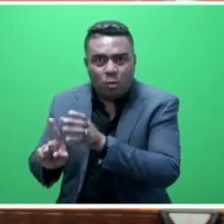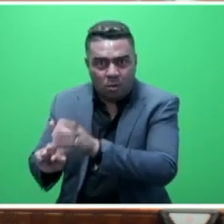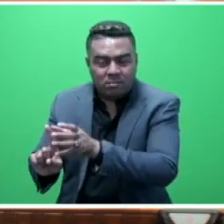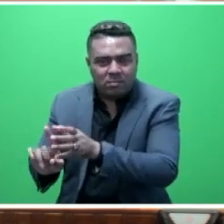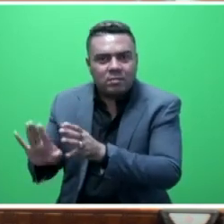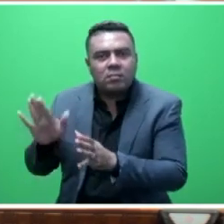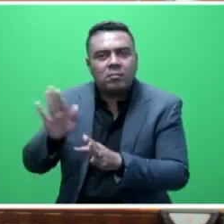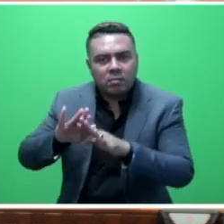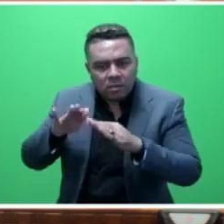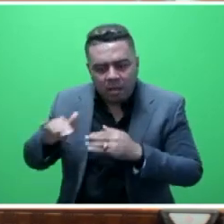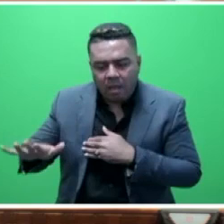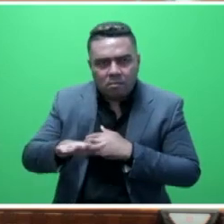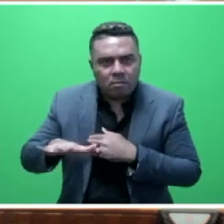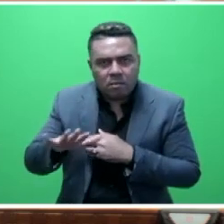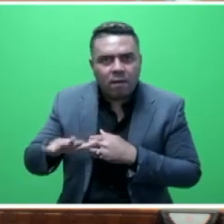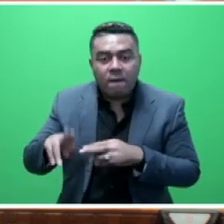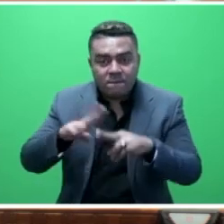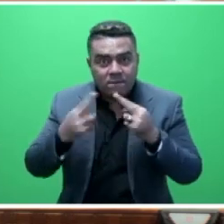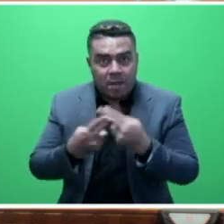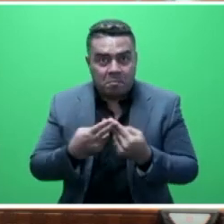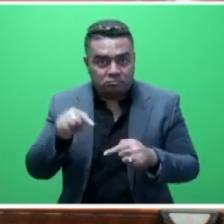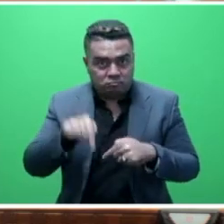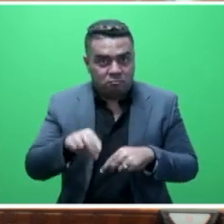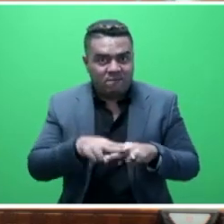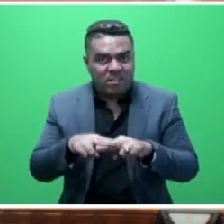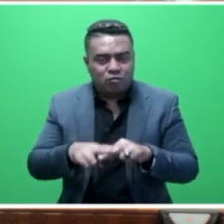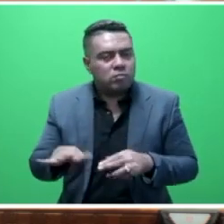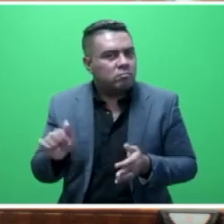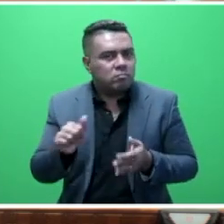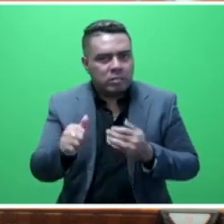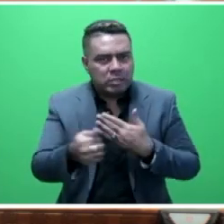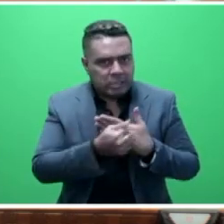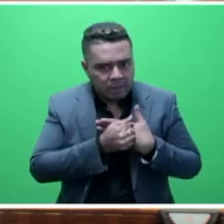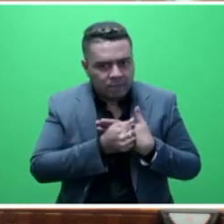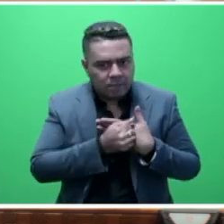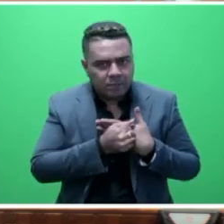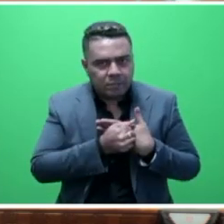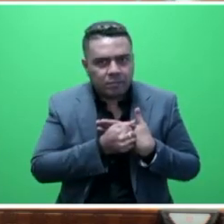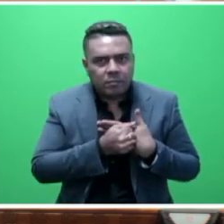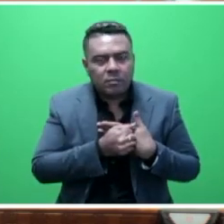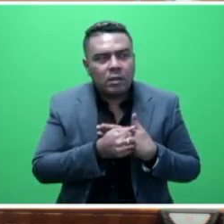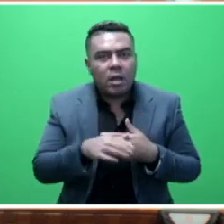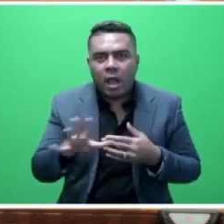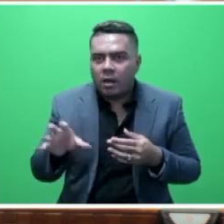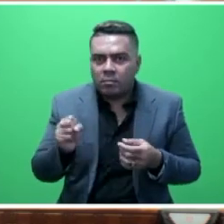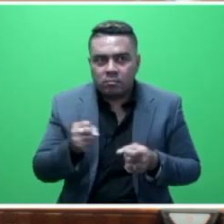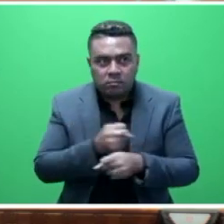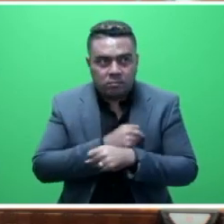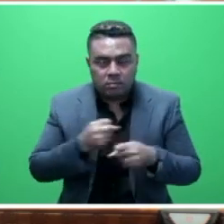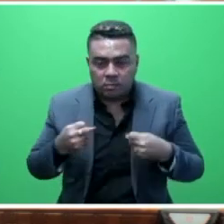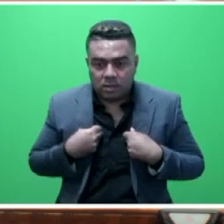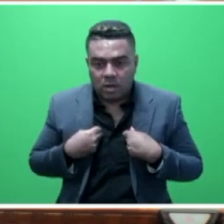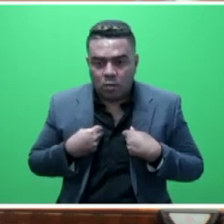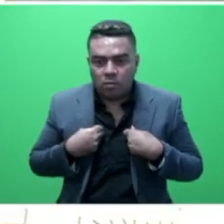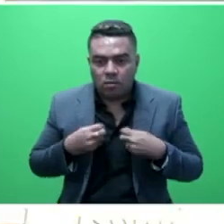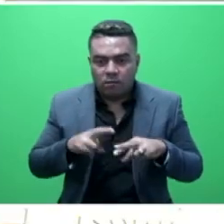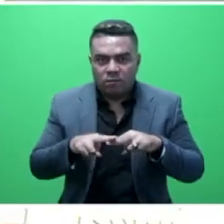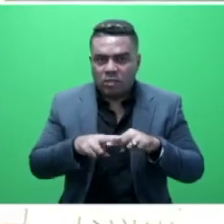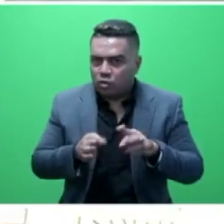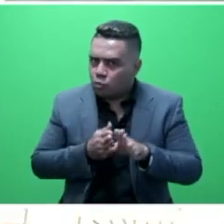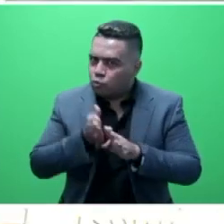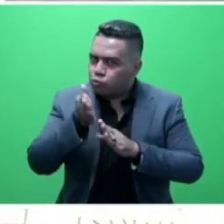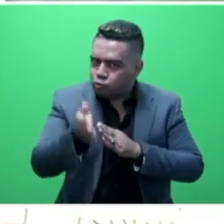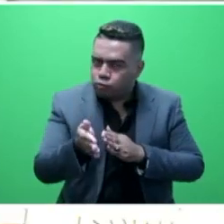Families in Fiji are safe, and our record on testing ranks ahead of the rest of the world, right alongside New Zealand and